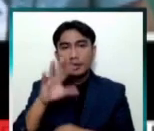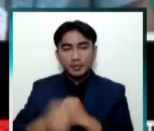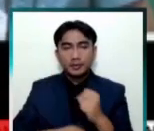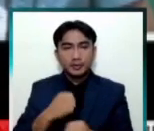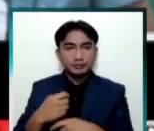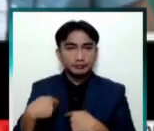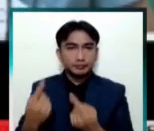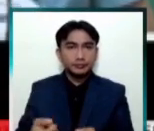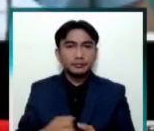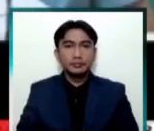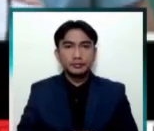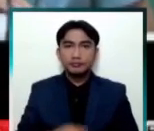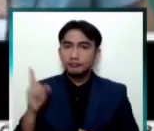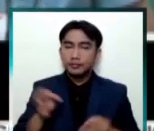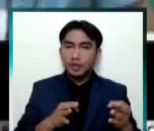2021, di ba?